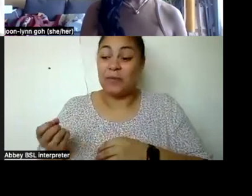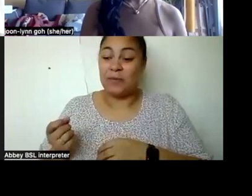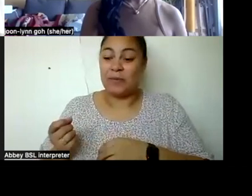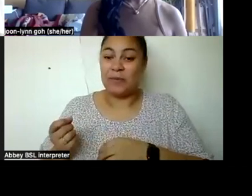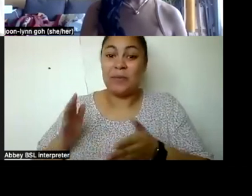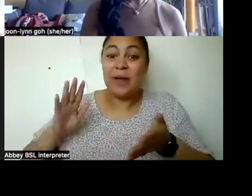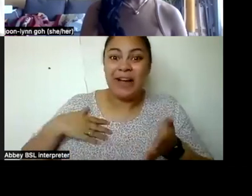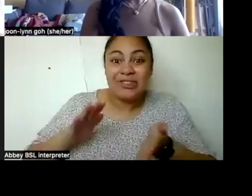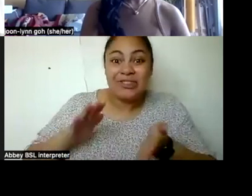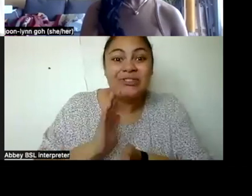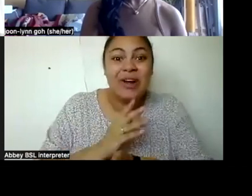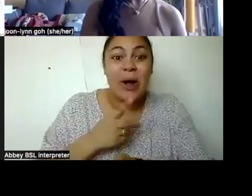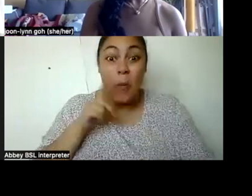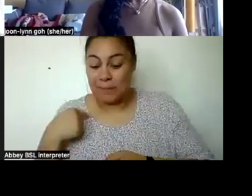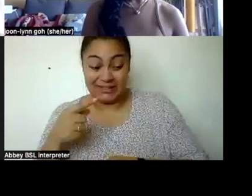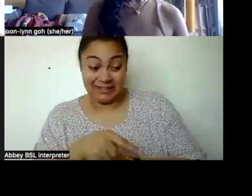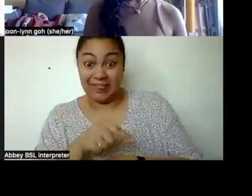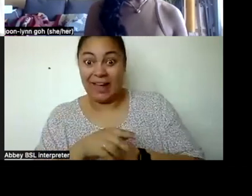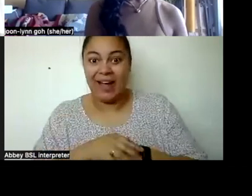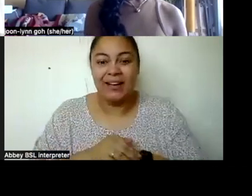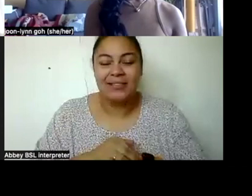and we're going to say, right, what should we take now?